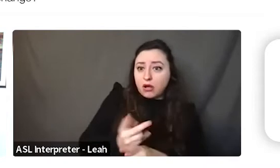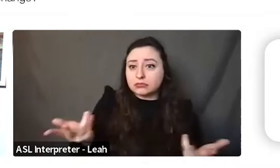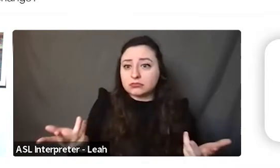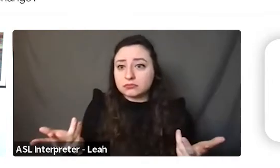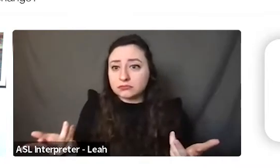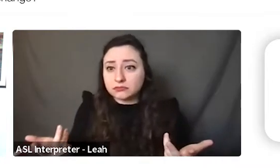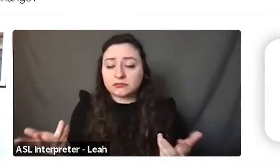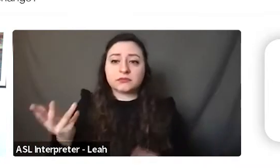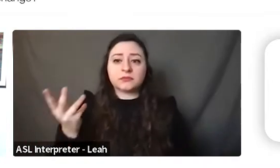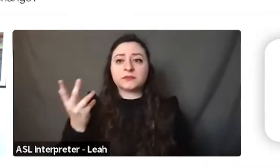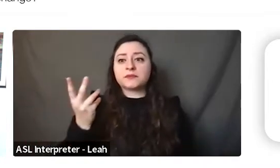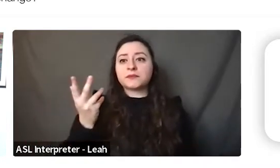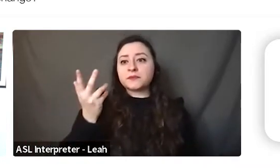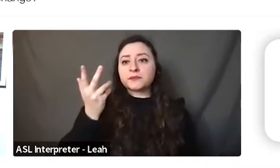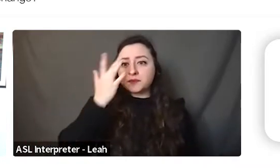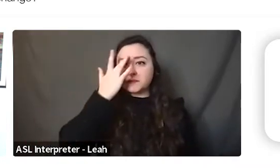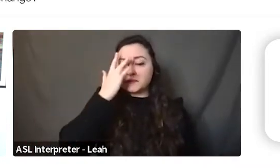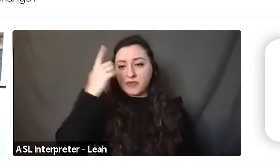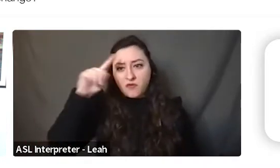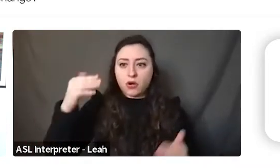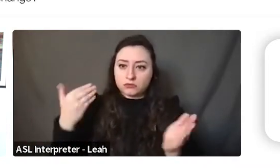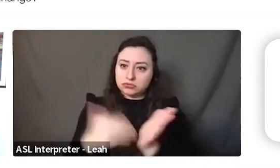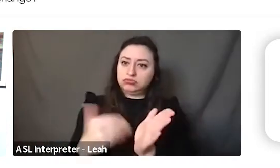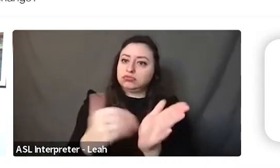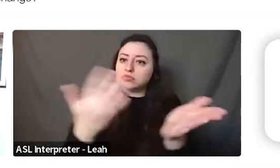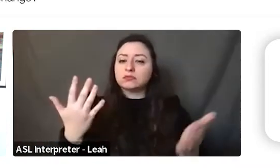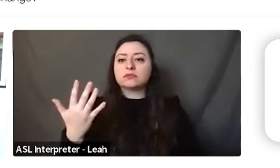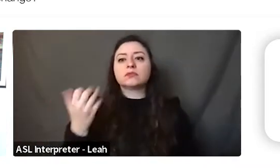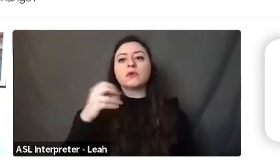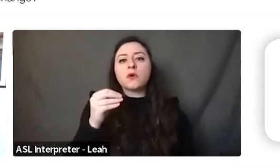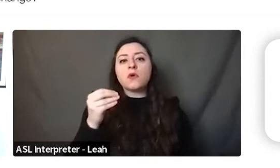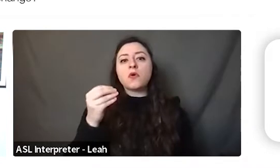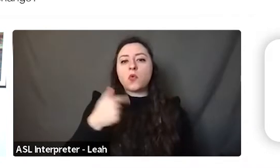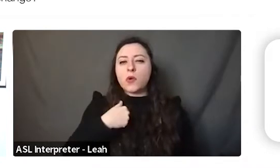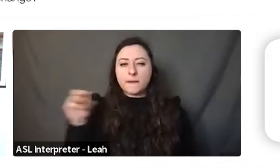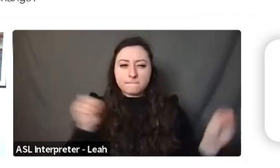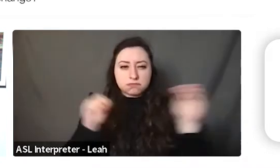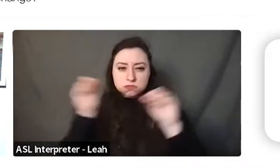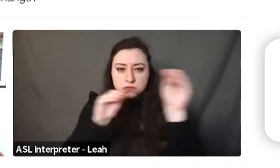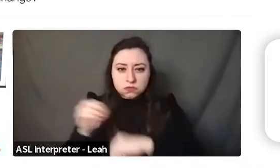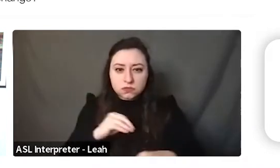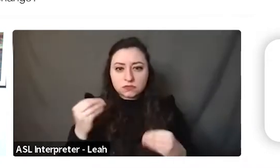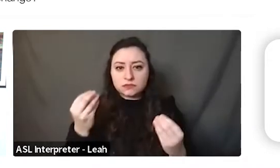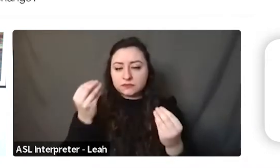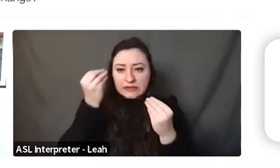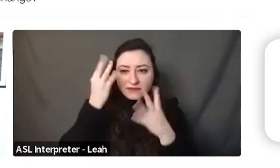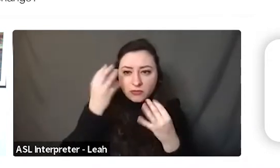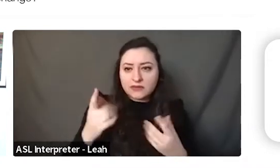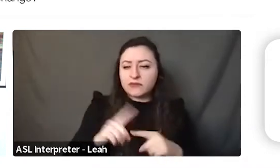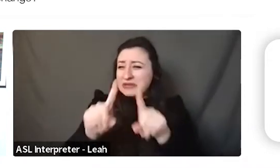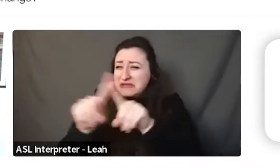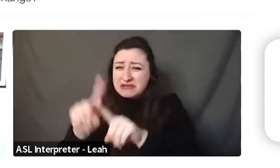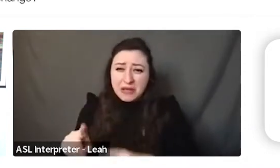a, or on a regular basis. So we pulled together information from so many disparate